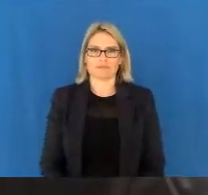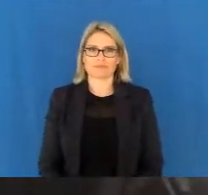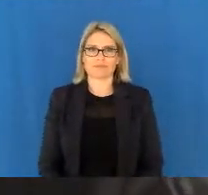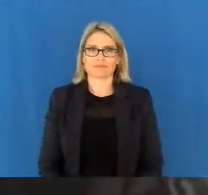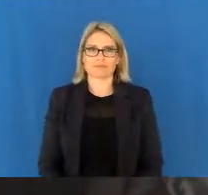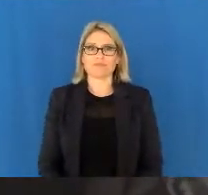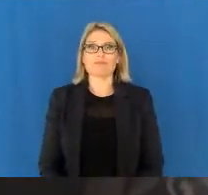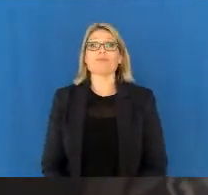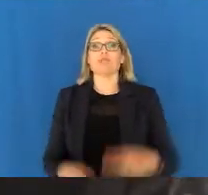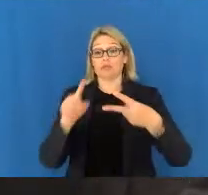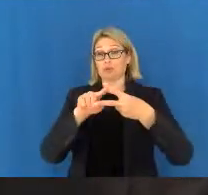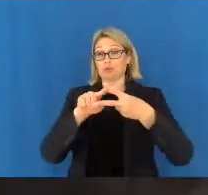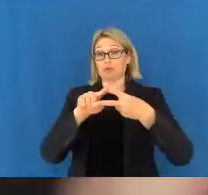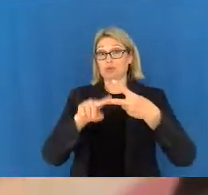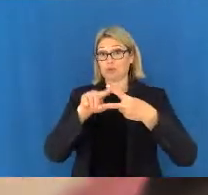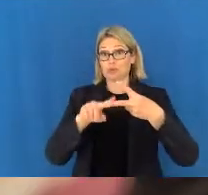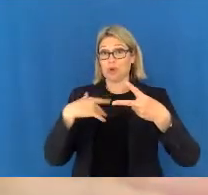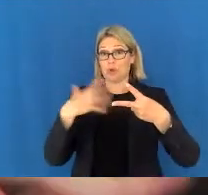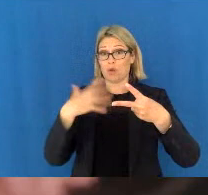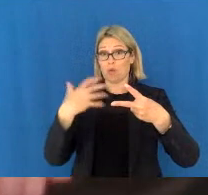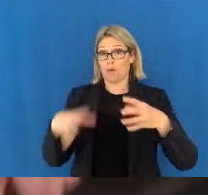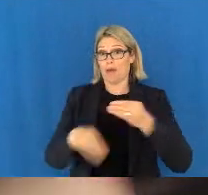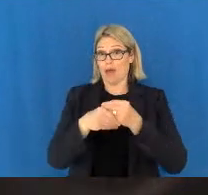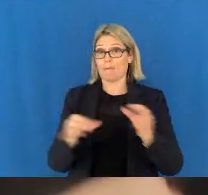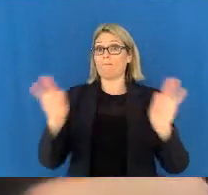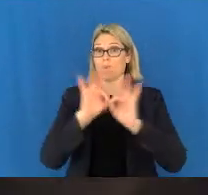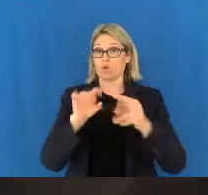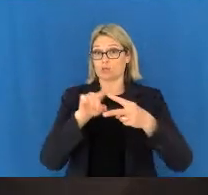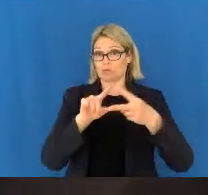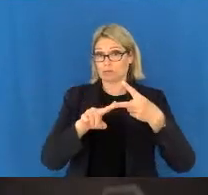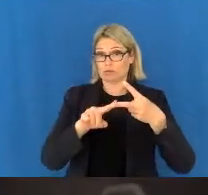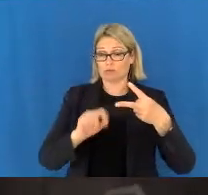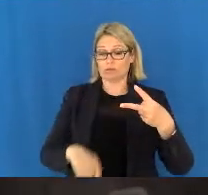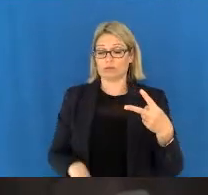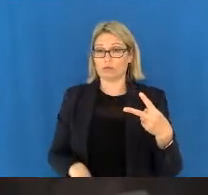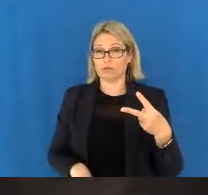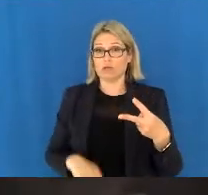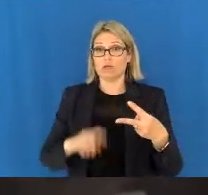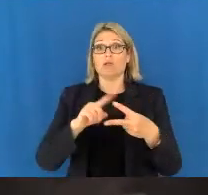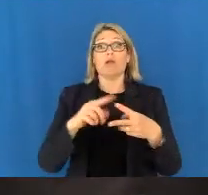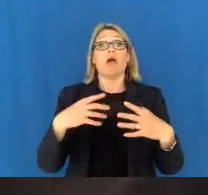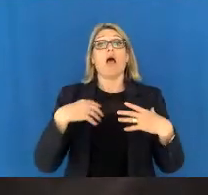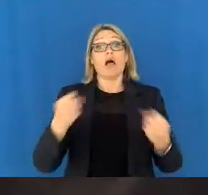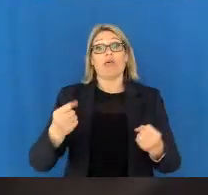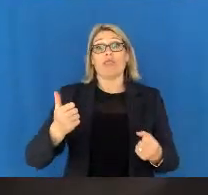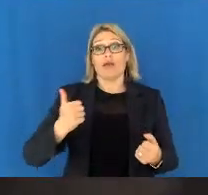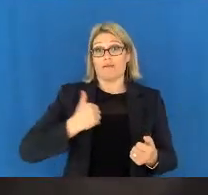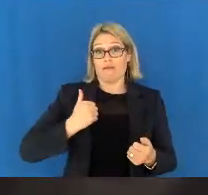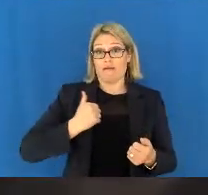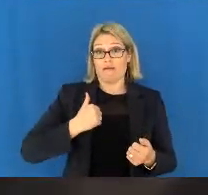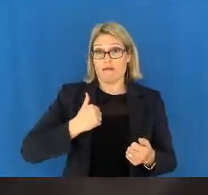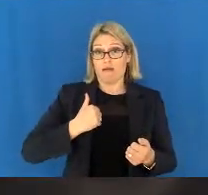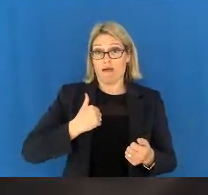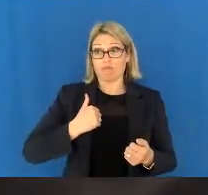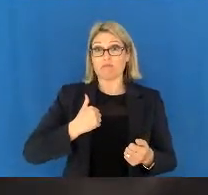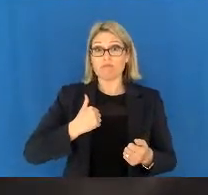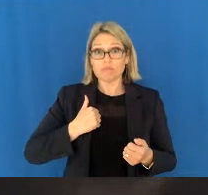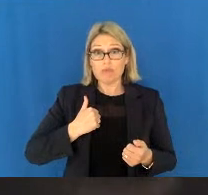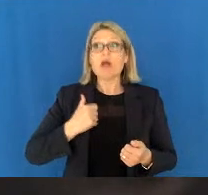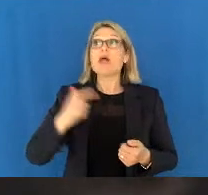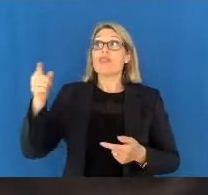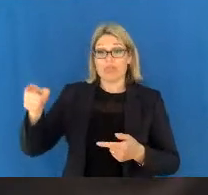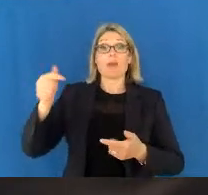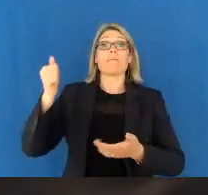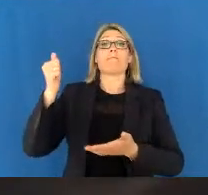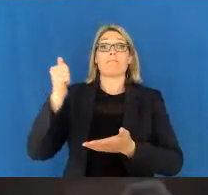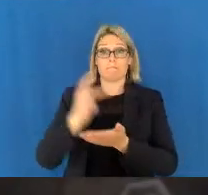things I would like to add. Certainly, Health Canada has approved that